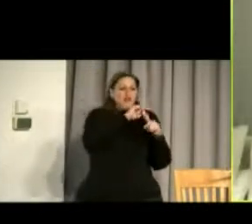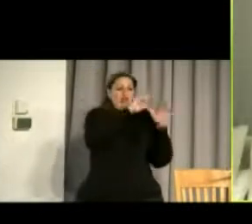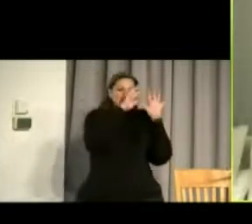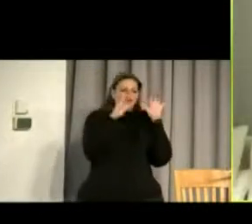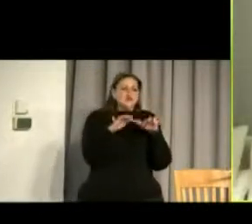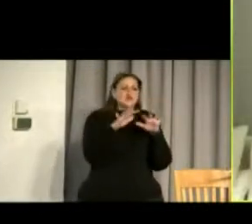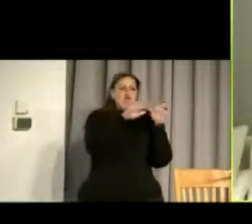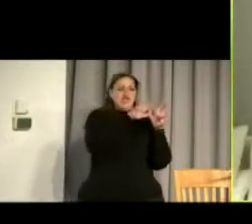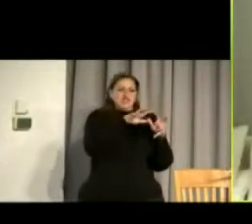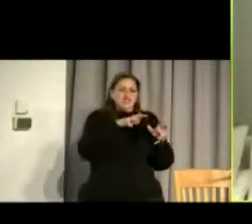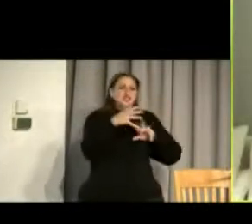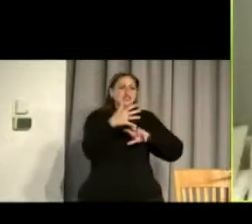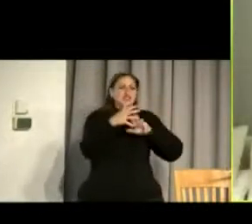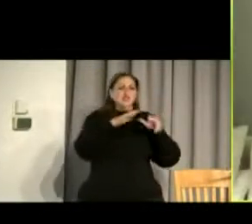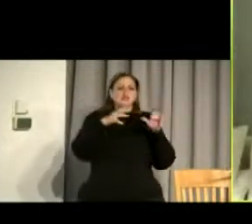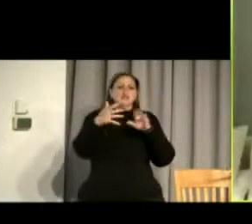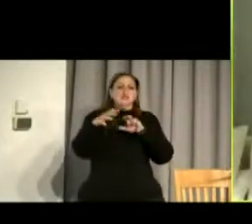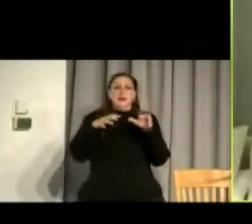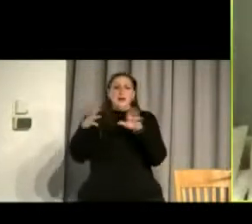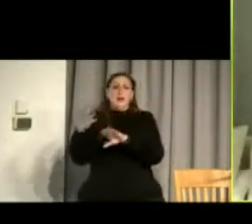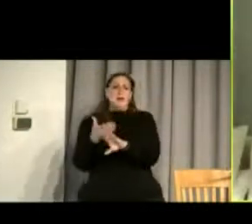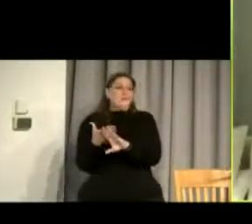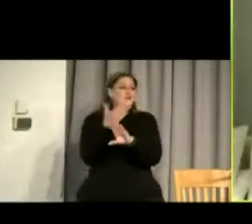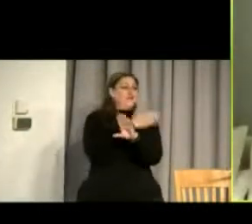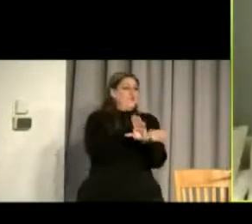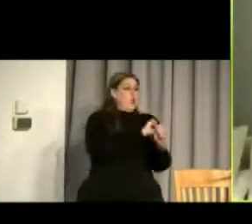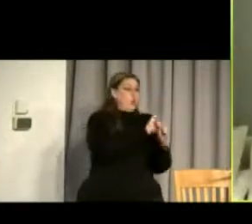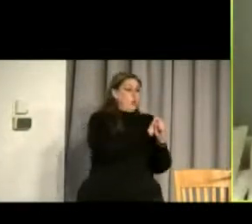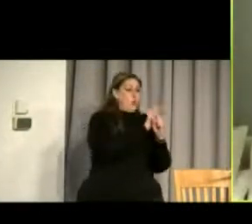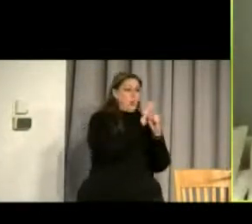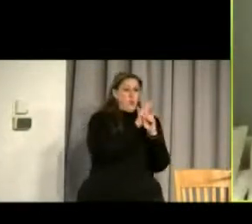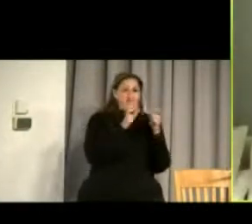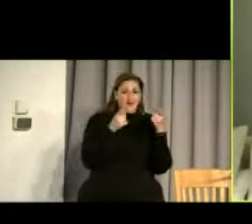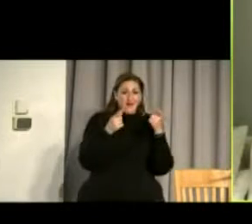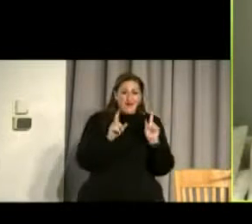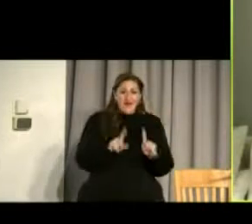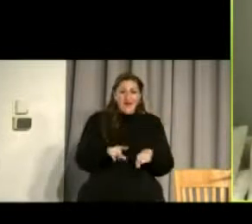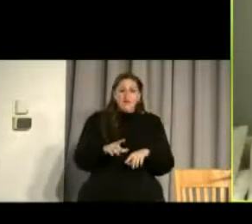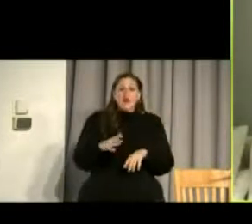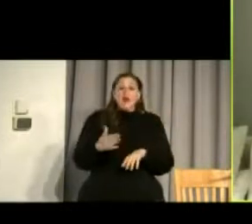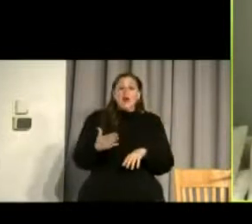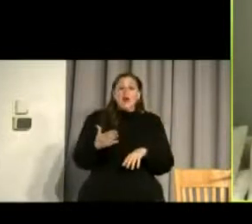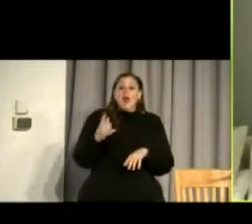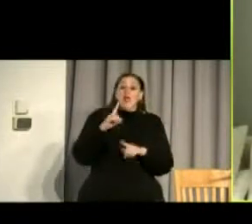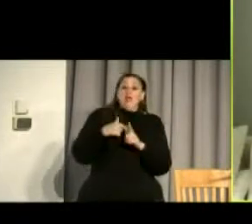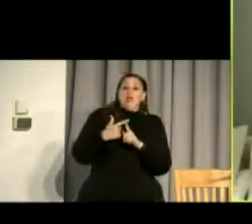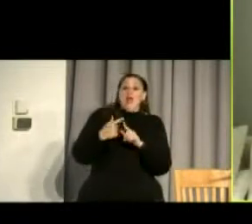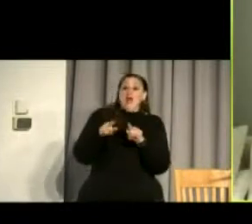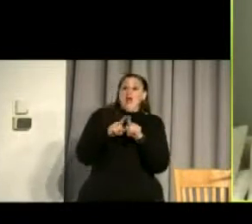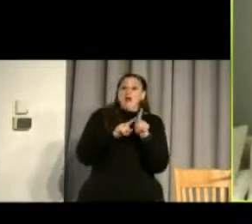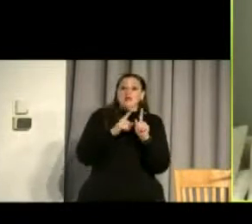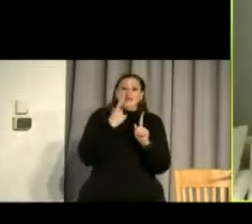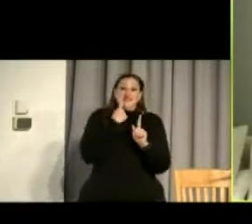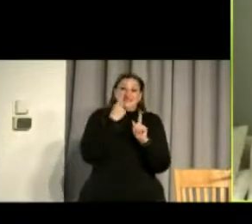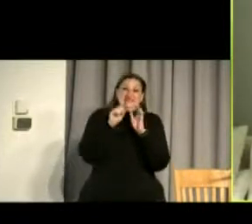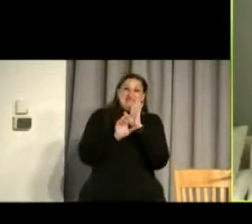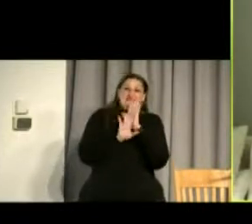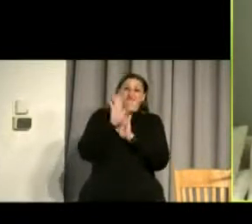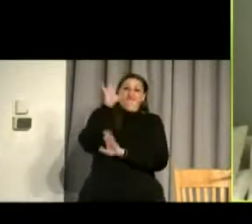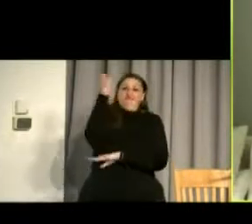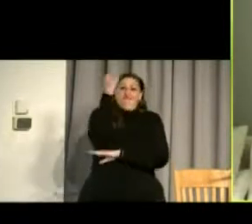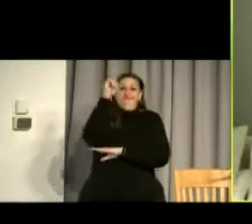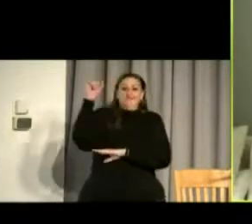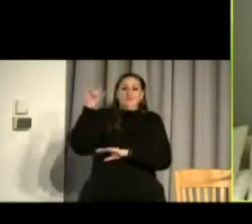even last year, prior to COVID, right before COVID and right before the prison uprising, we also